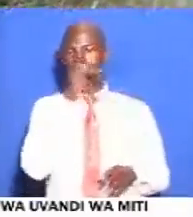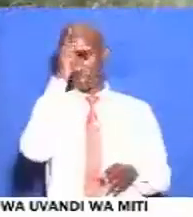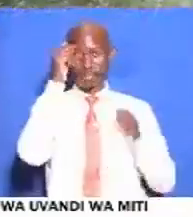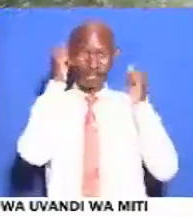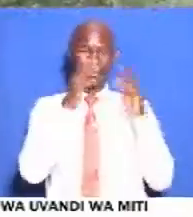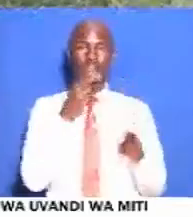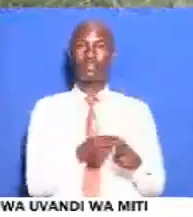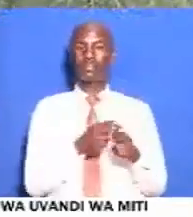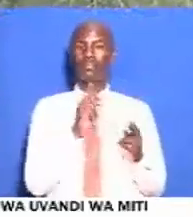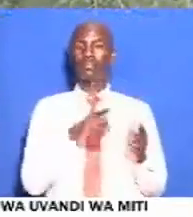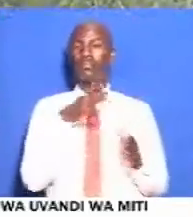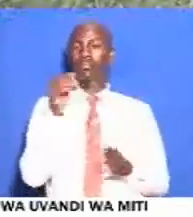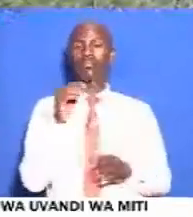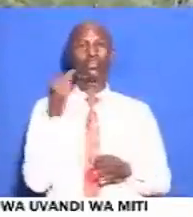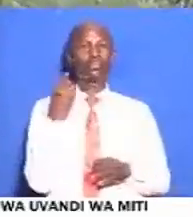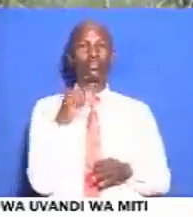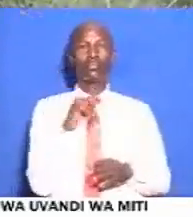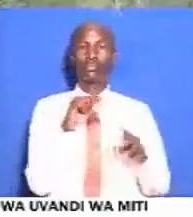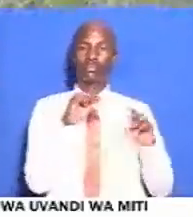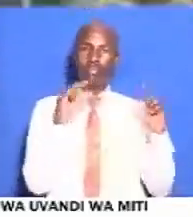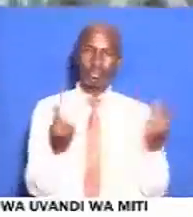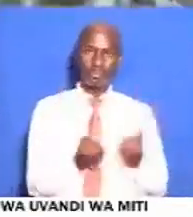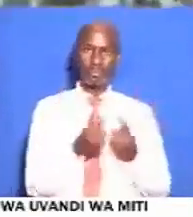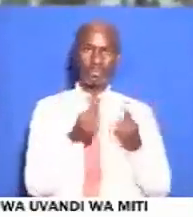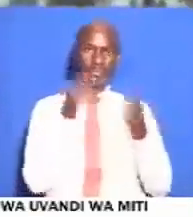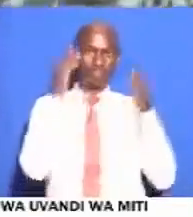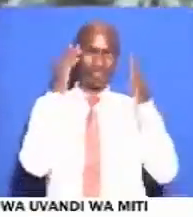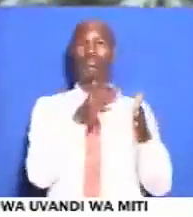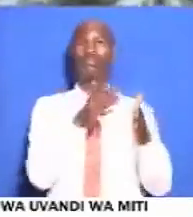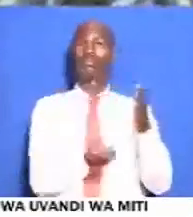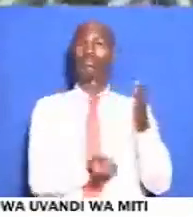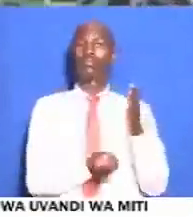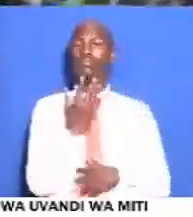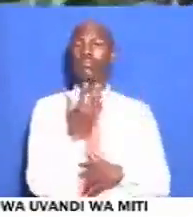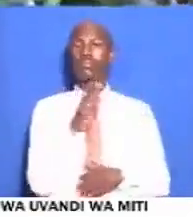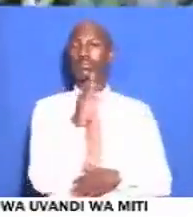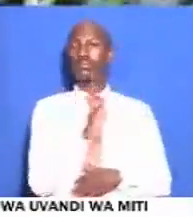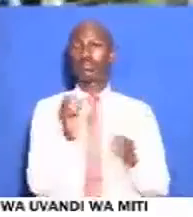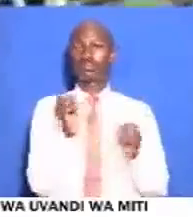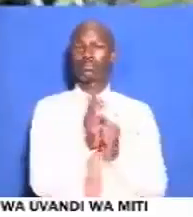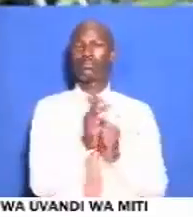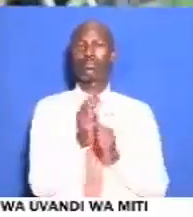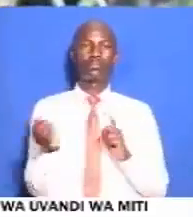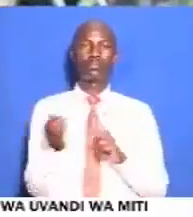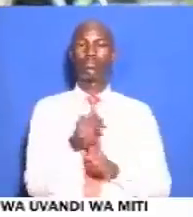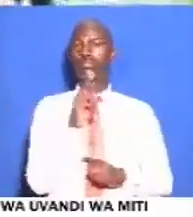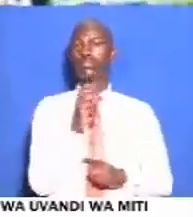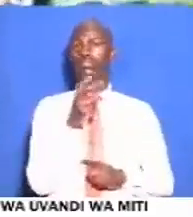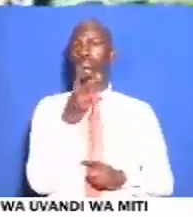yeleva tisitwa isitwa Go Green for Green World yena kielelo cha kuvanda miti bilioni liyo tuivikia mwaka kwa angili wa